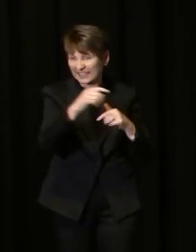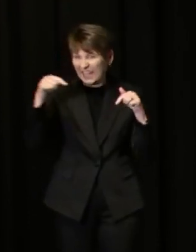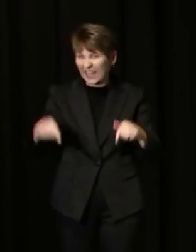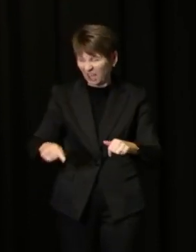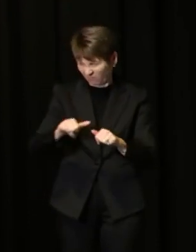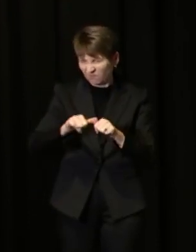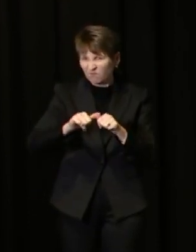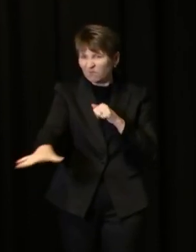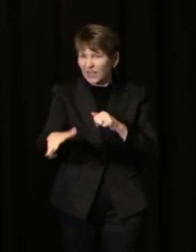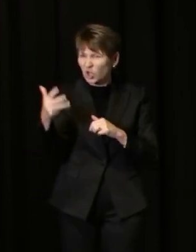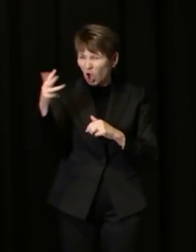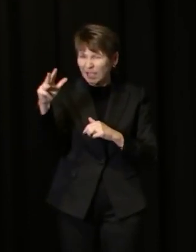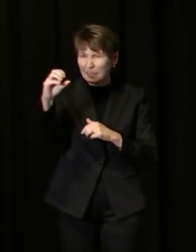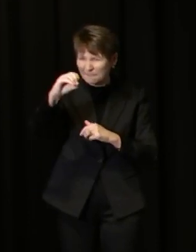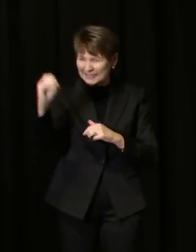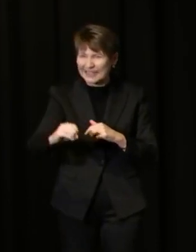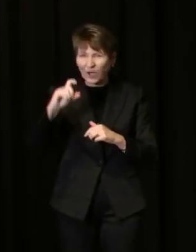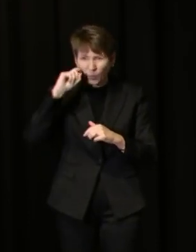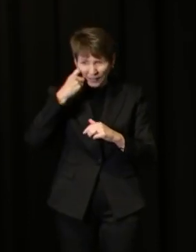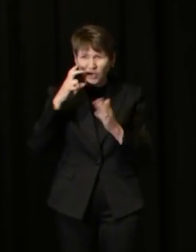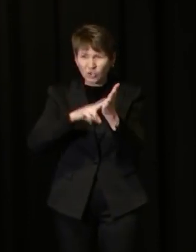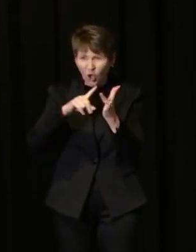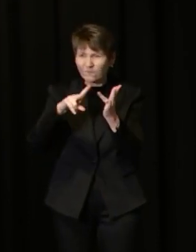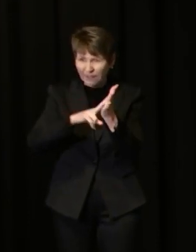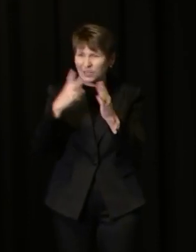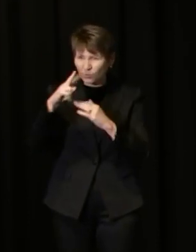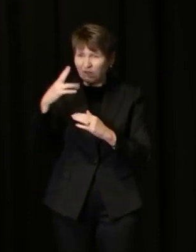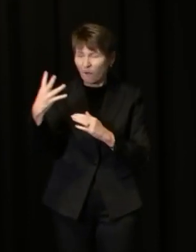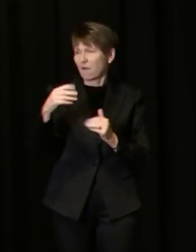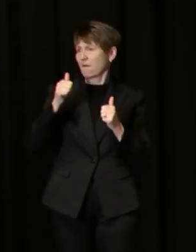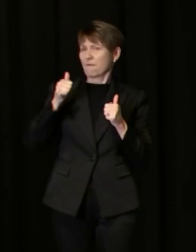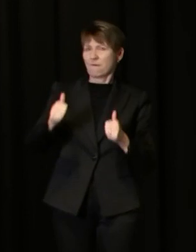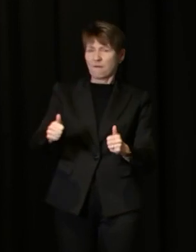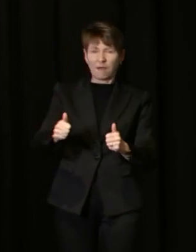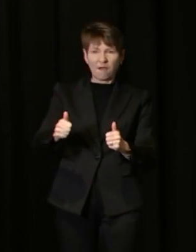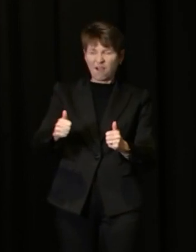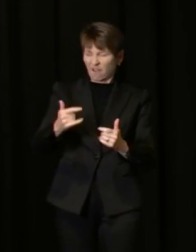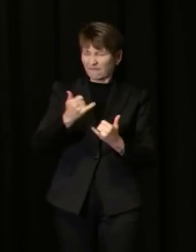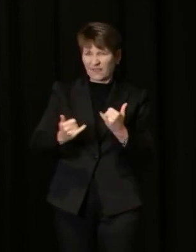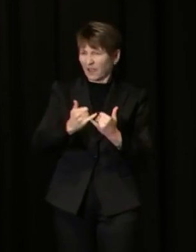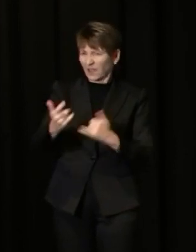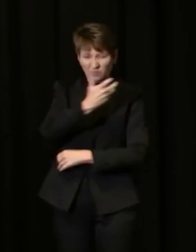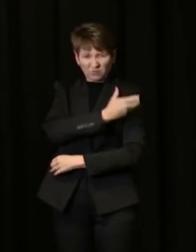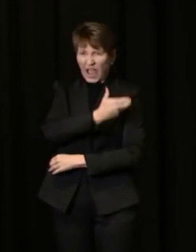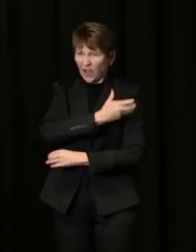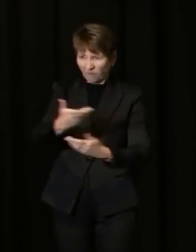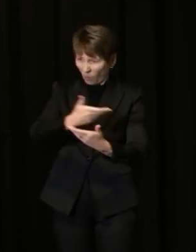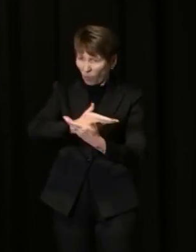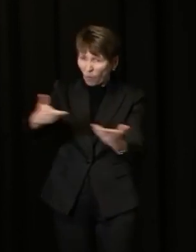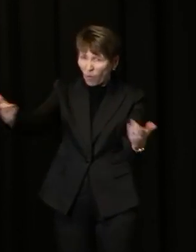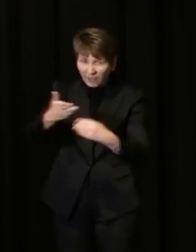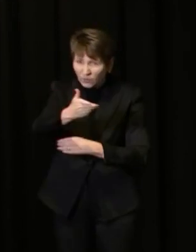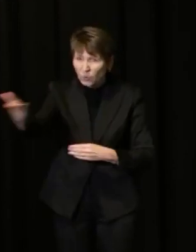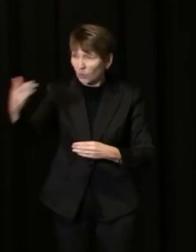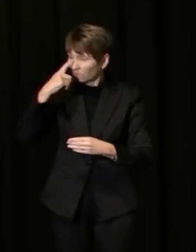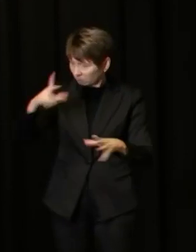vaccinated. People have done it in record numbers. They've done it in record time. I could not be more proud of every